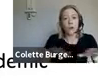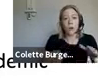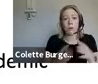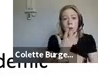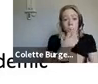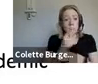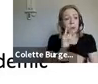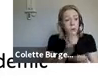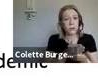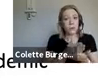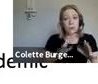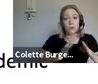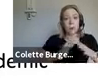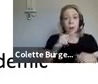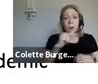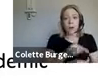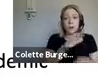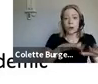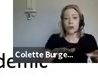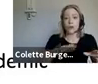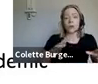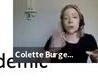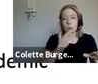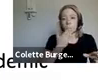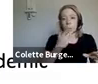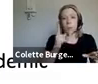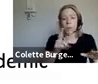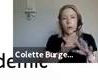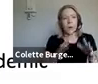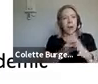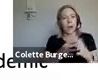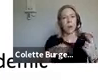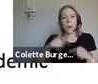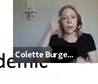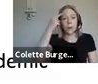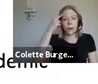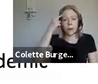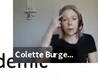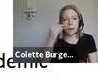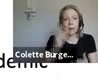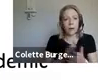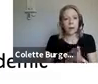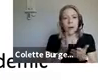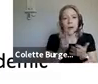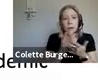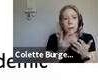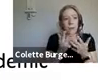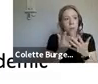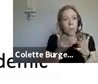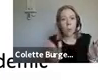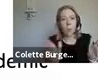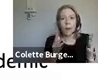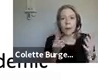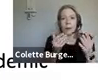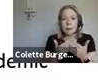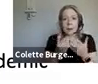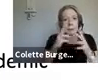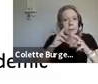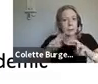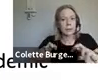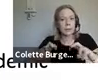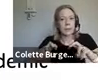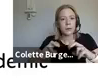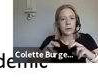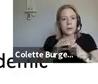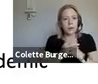school, but not in the way that we might think. It's very well understood and widely studied how much a lasting impact early